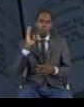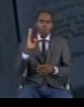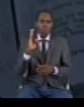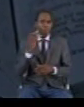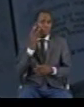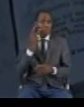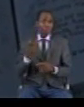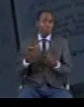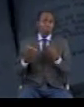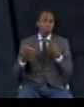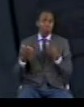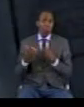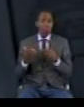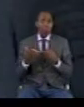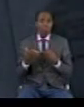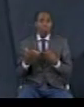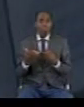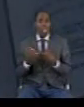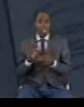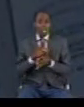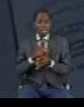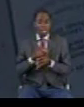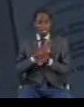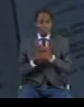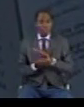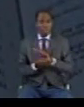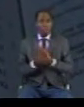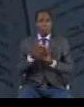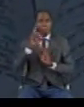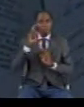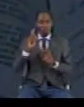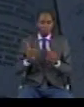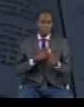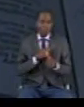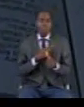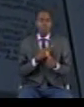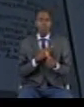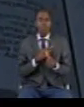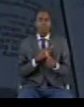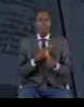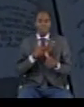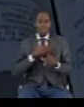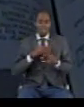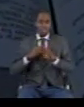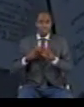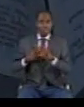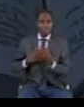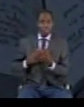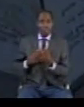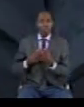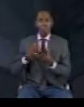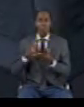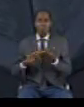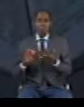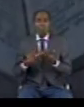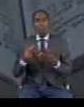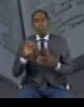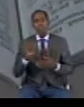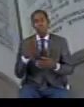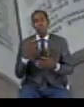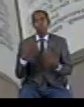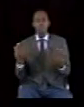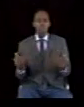the order there? Repentance first, and then after that, remission of